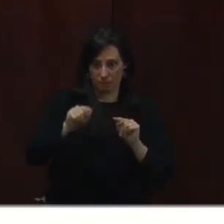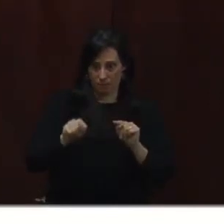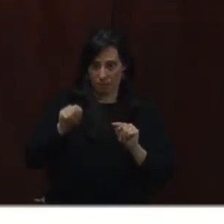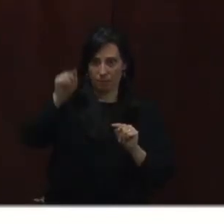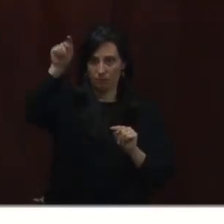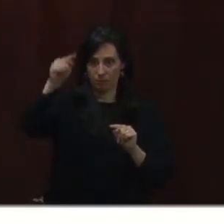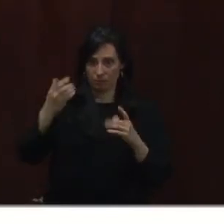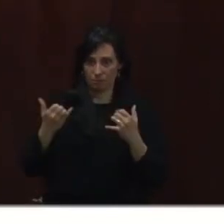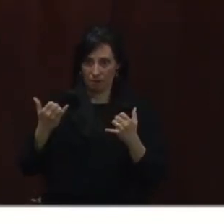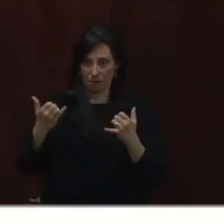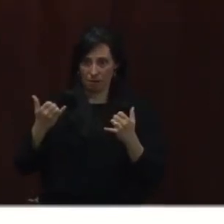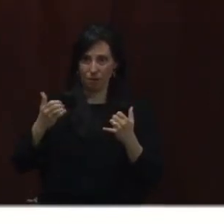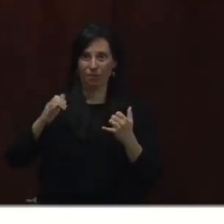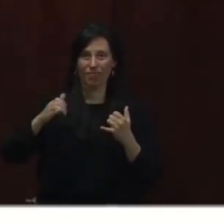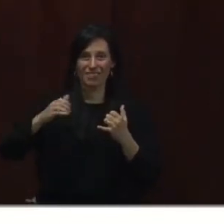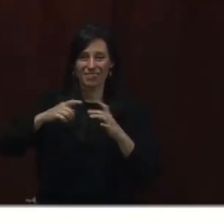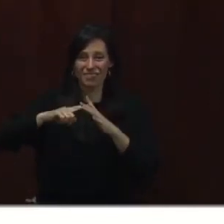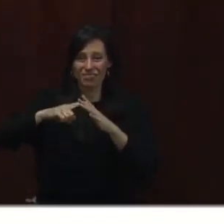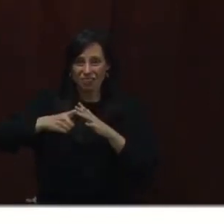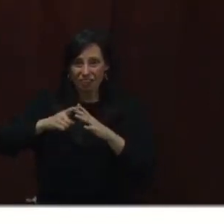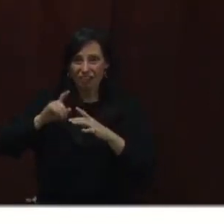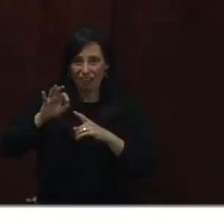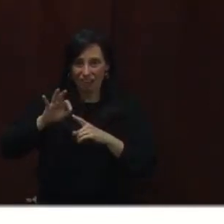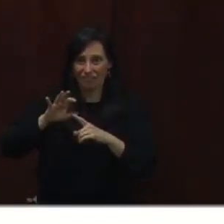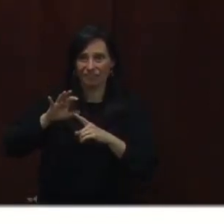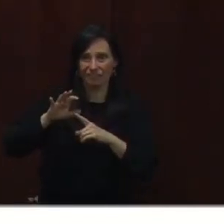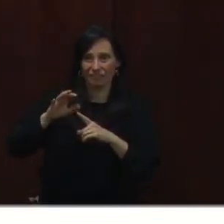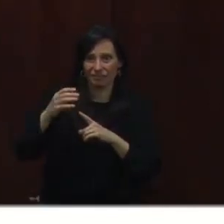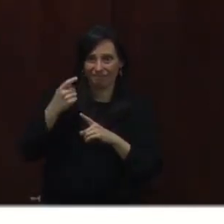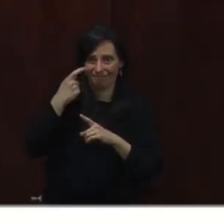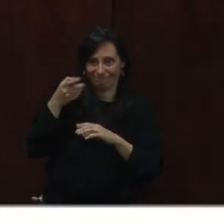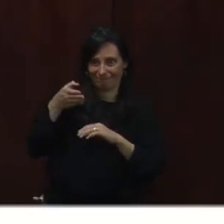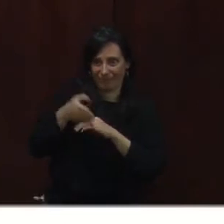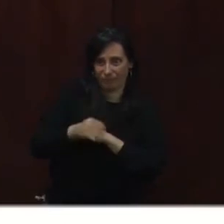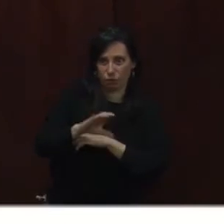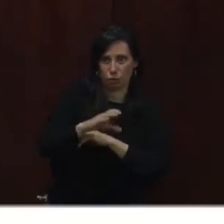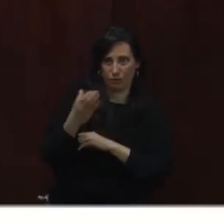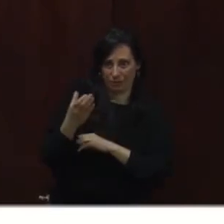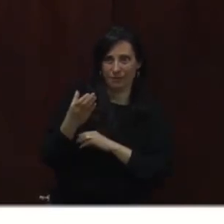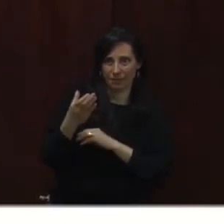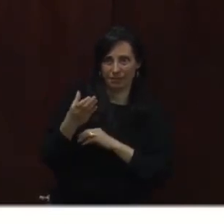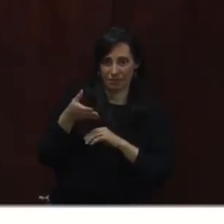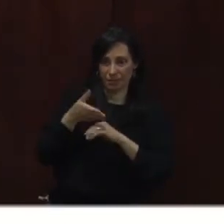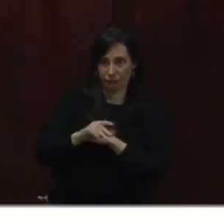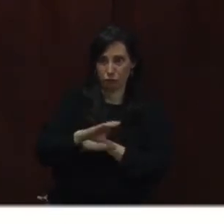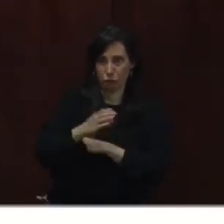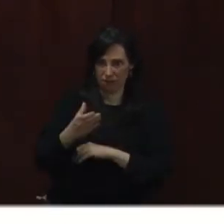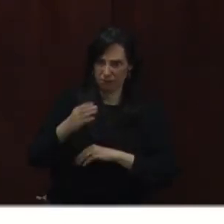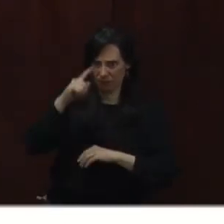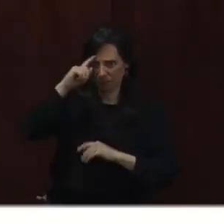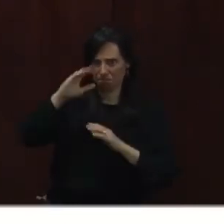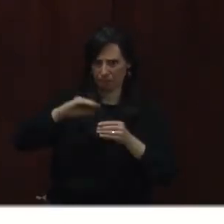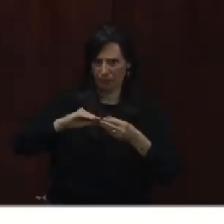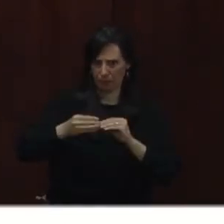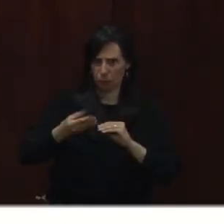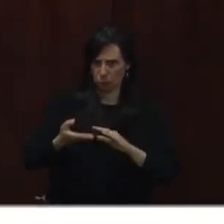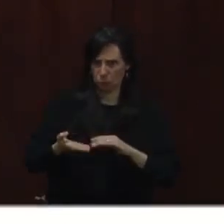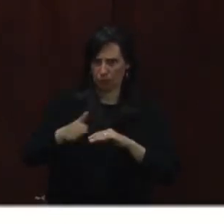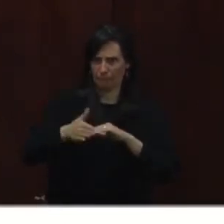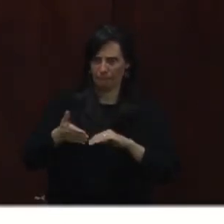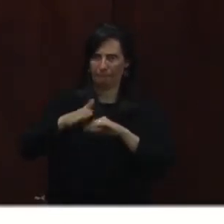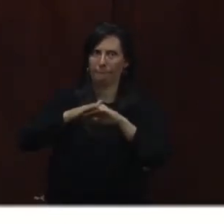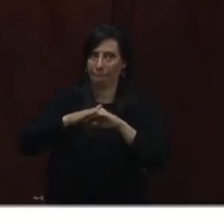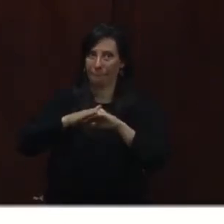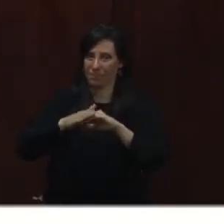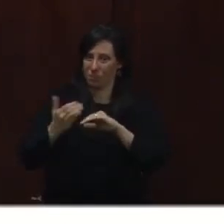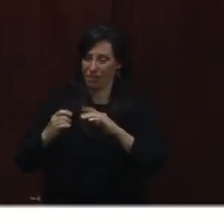the beginning of the post-Christmas holiday cases that we are starting to see. And it is very highly